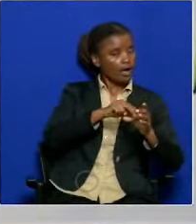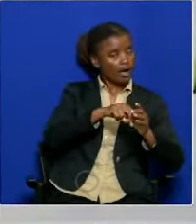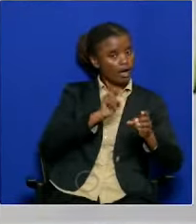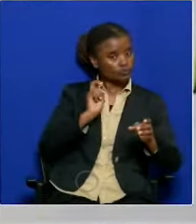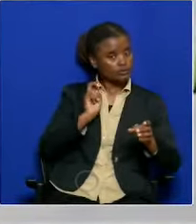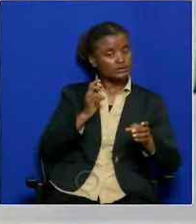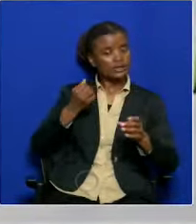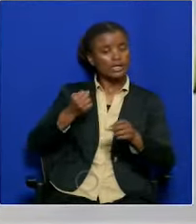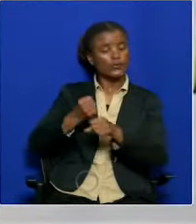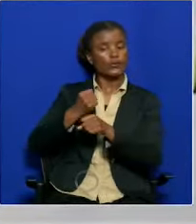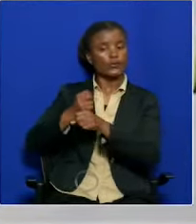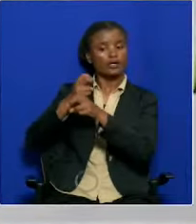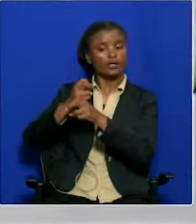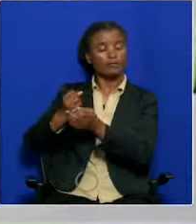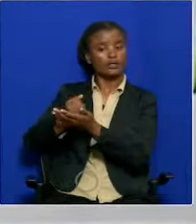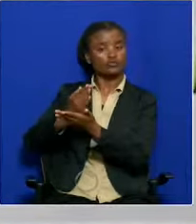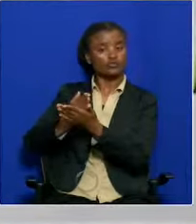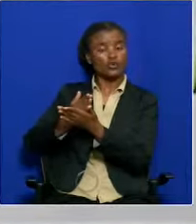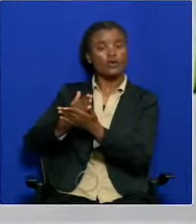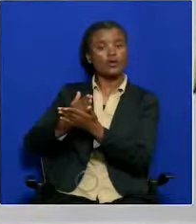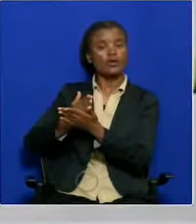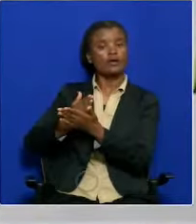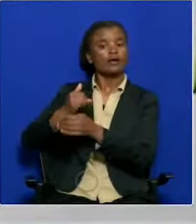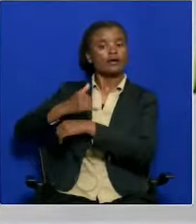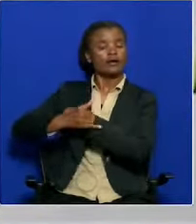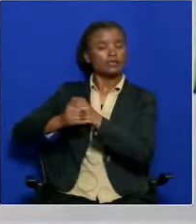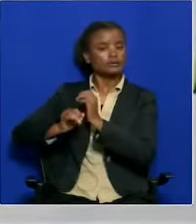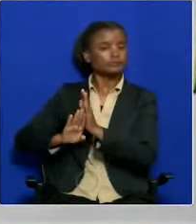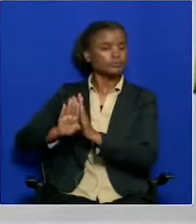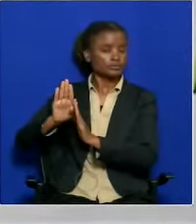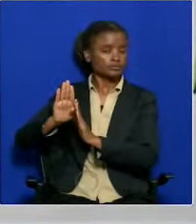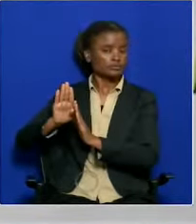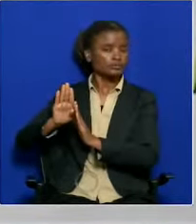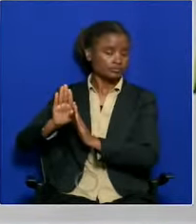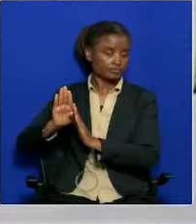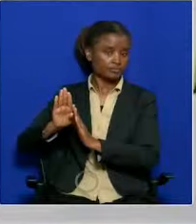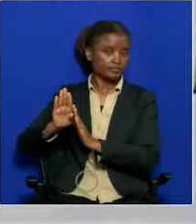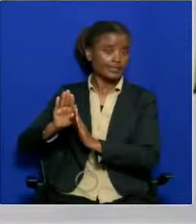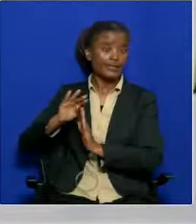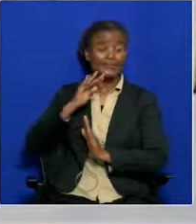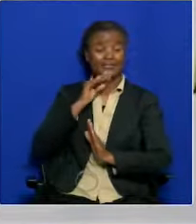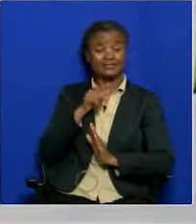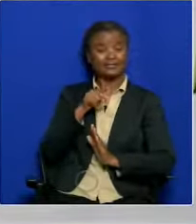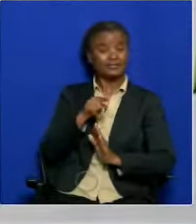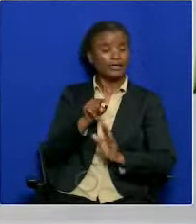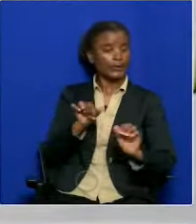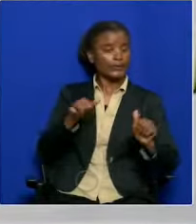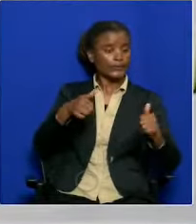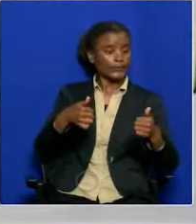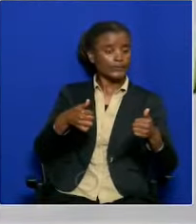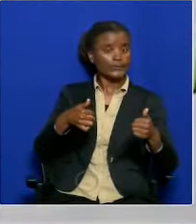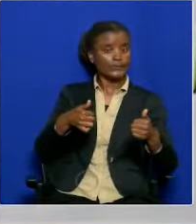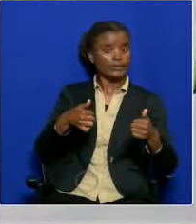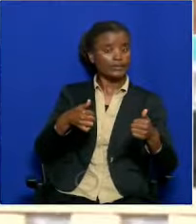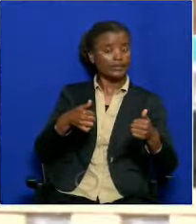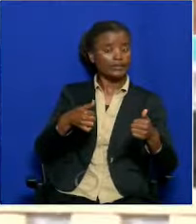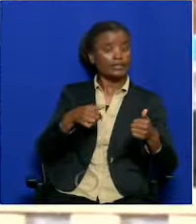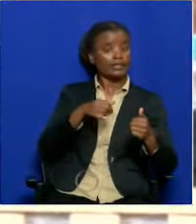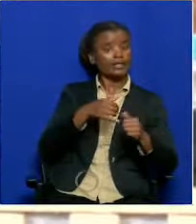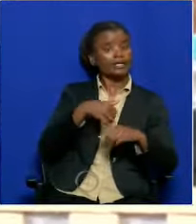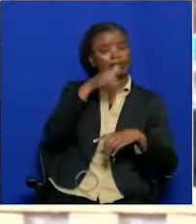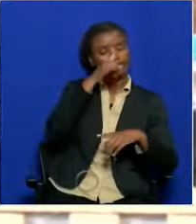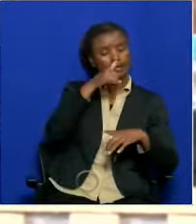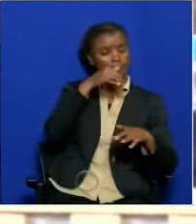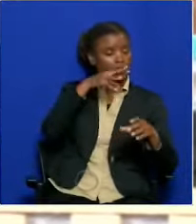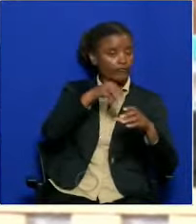well, who are rehabilitated and so forth. Not to say it is correct to commit a crime, not to say it is correct for police to assist